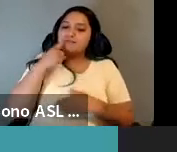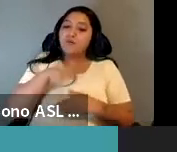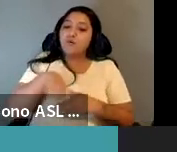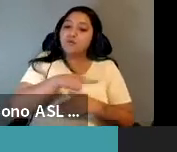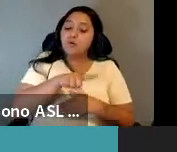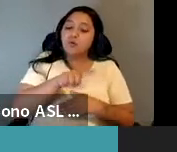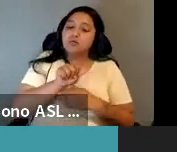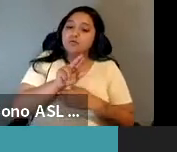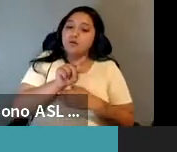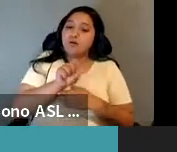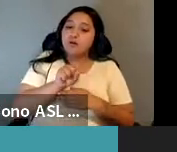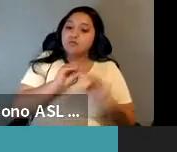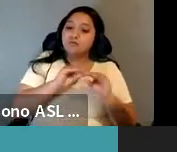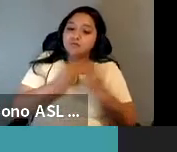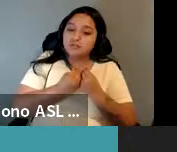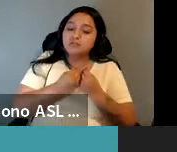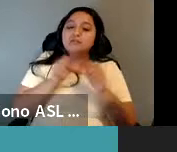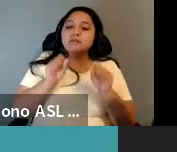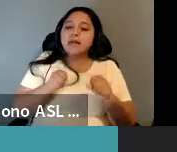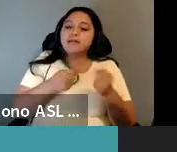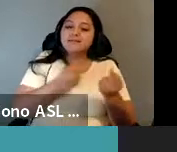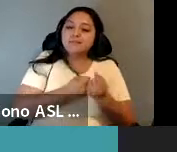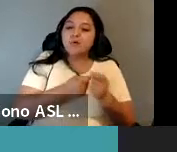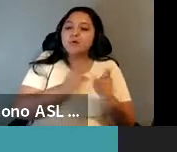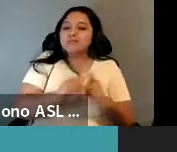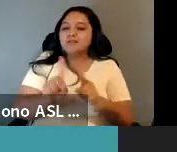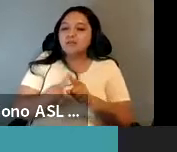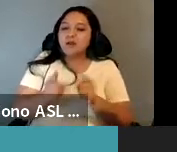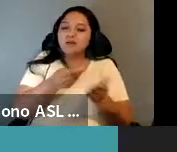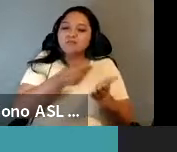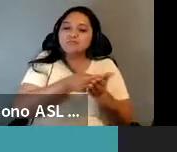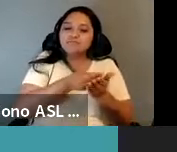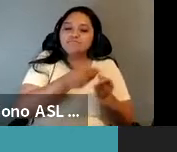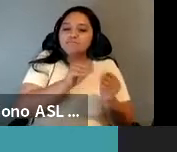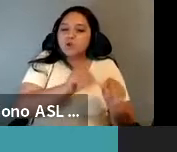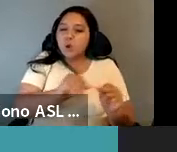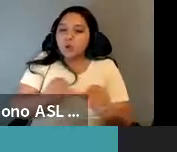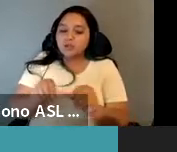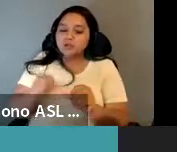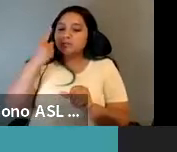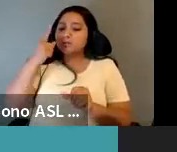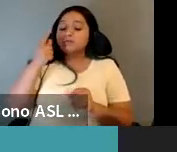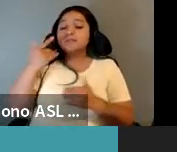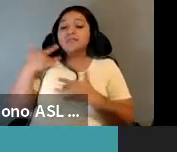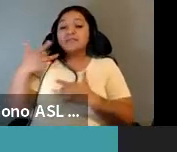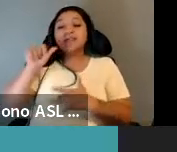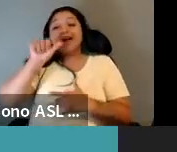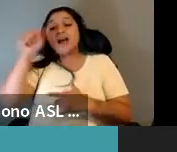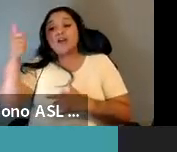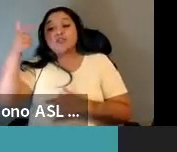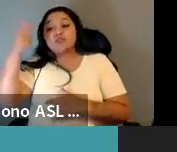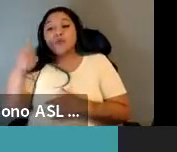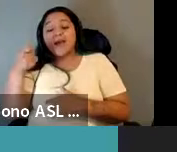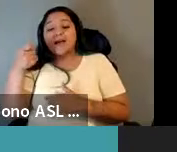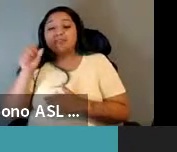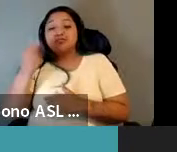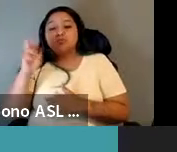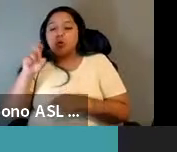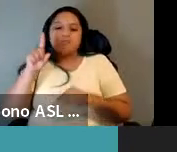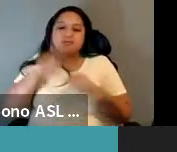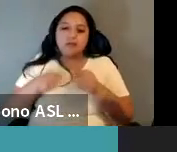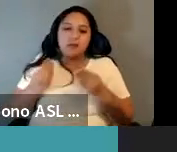support a wide range of costs, not typically supported by other grant sources. This approach to